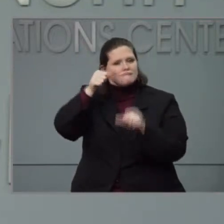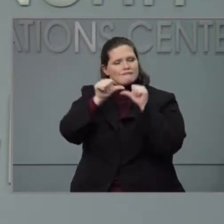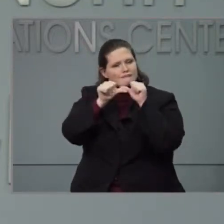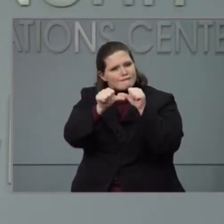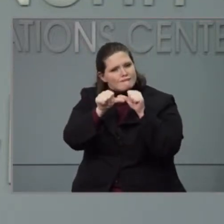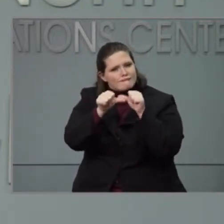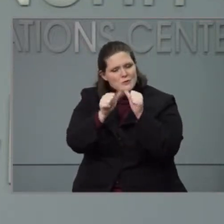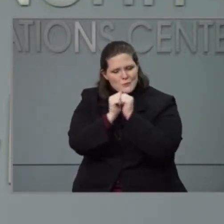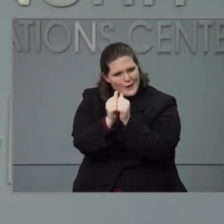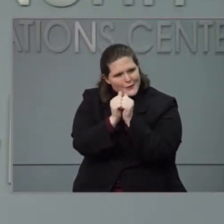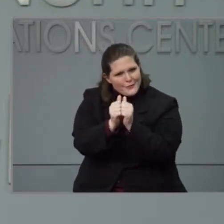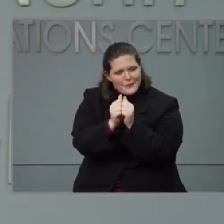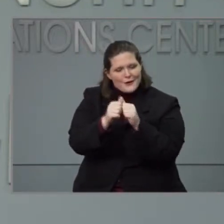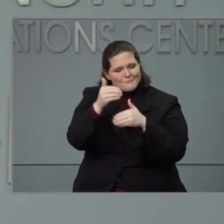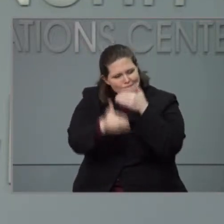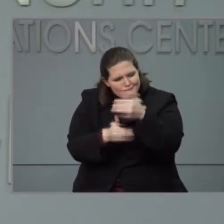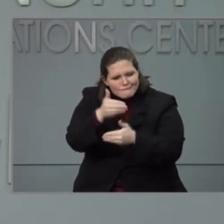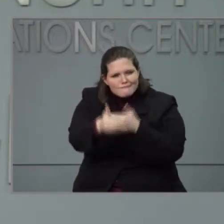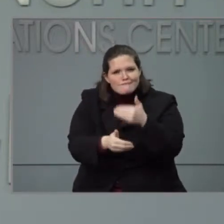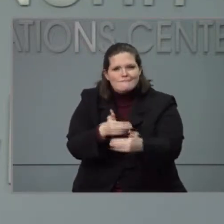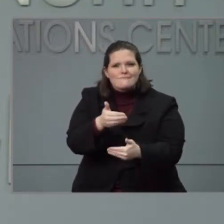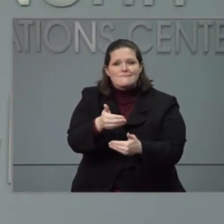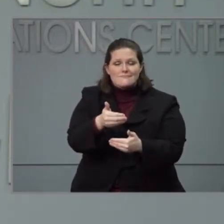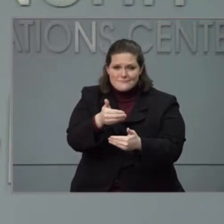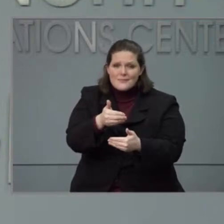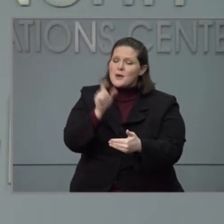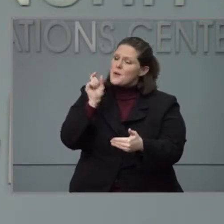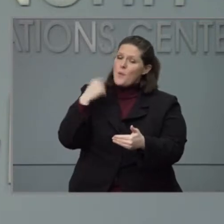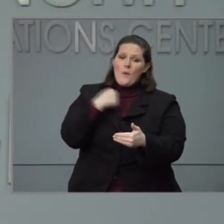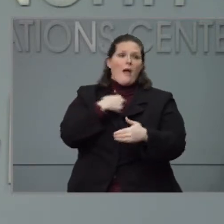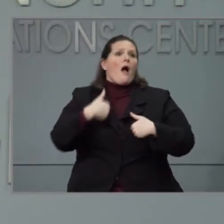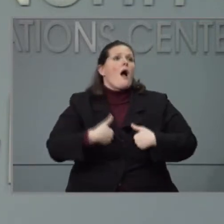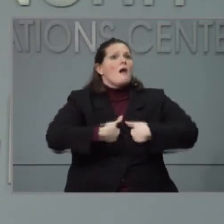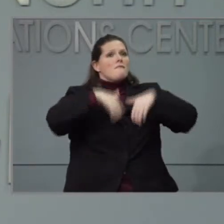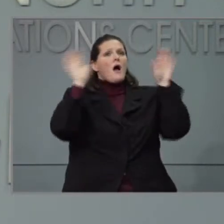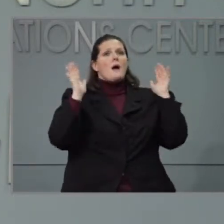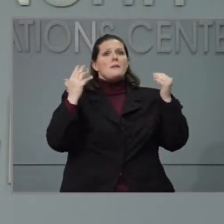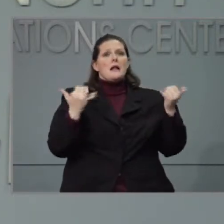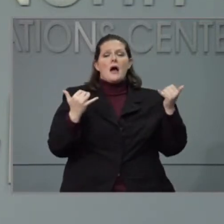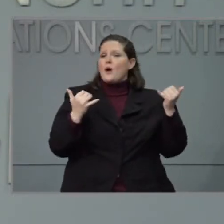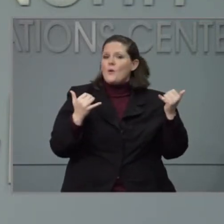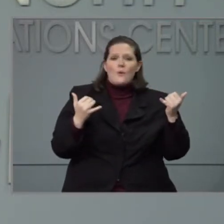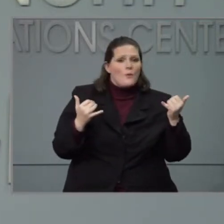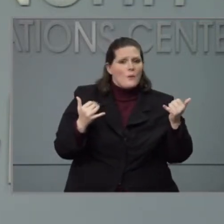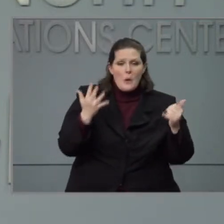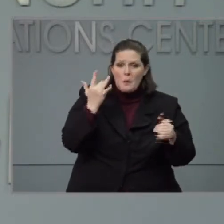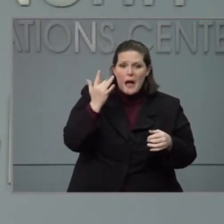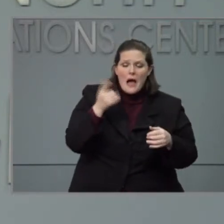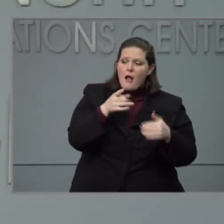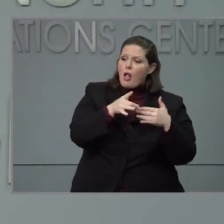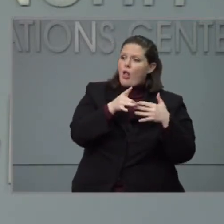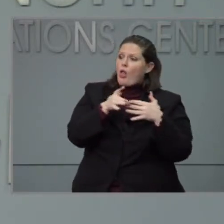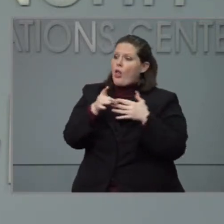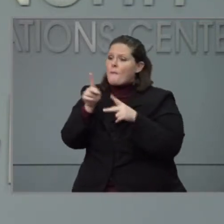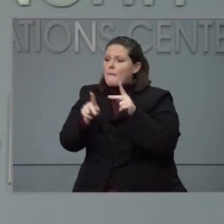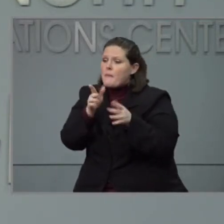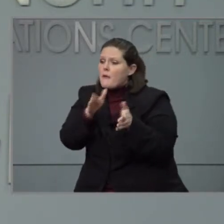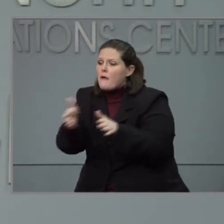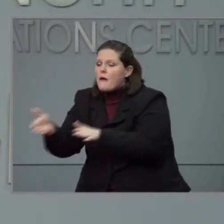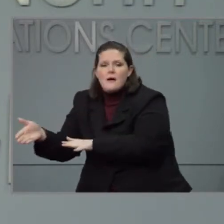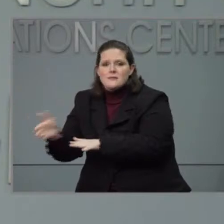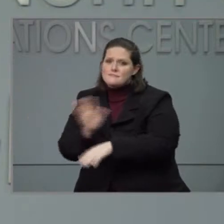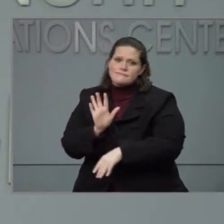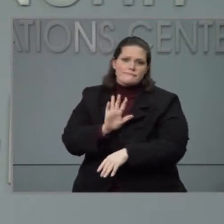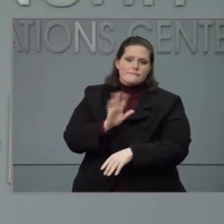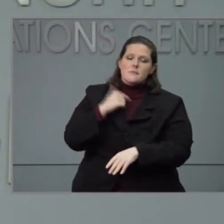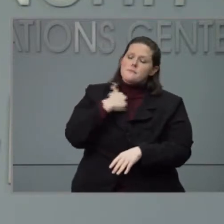is not the time to give up and to let more people get sick and die. Now is the time to recommit to